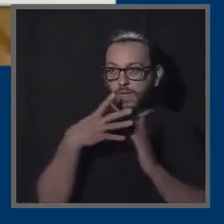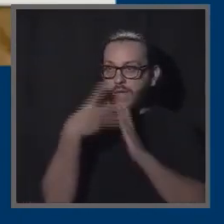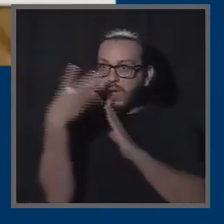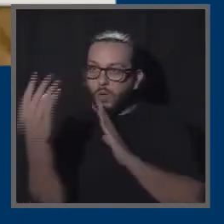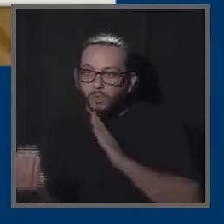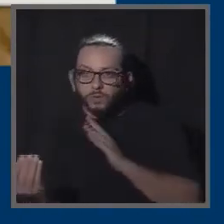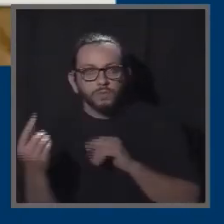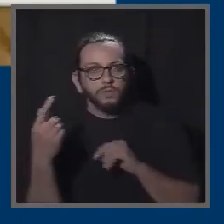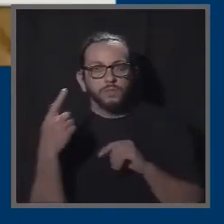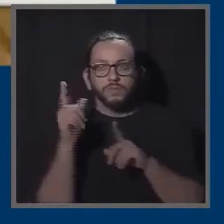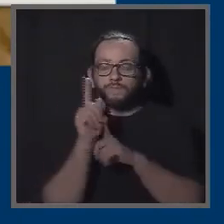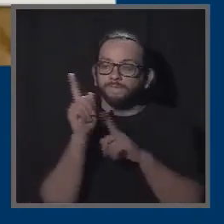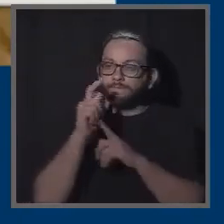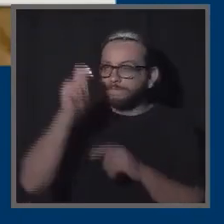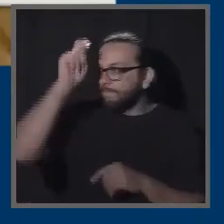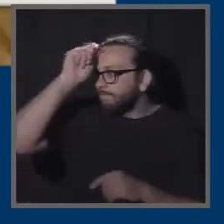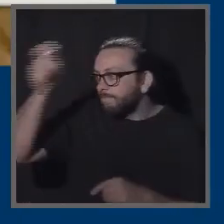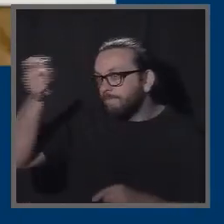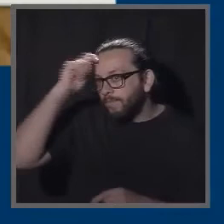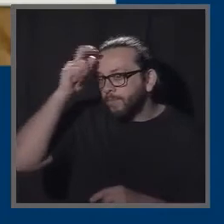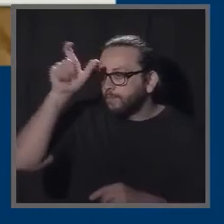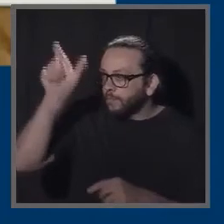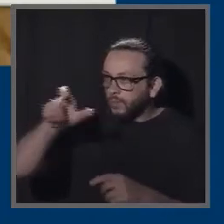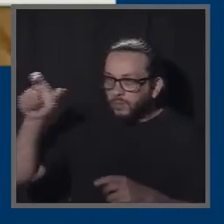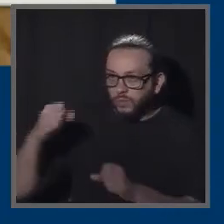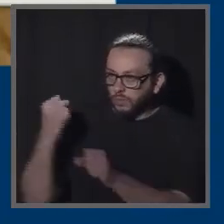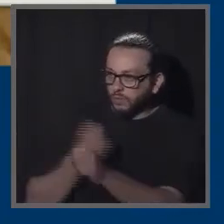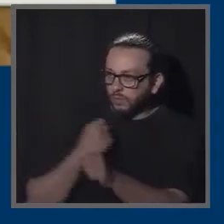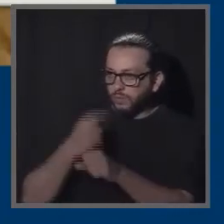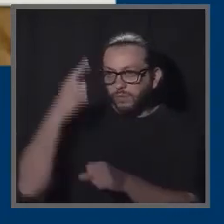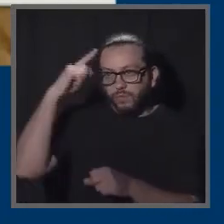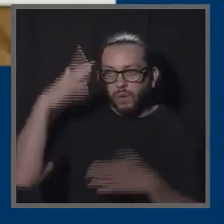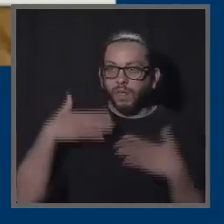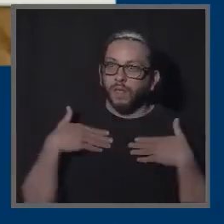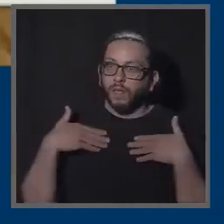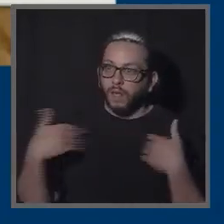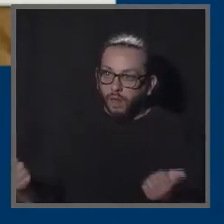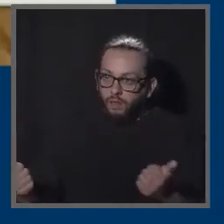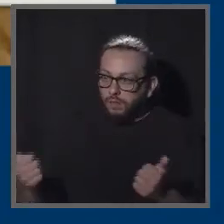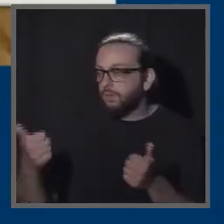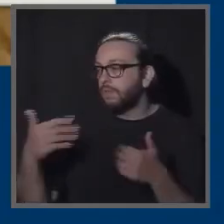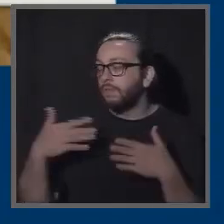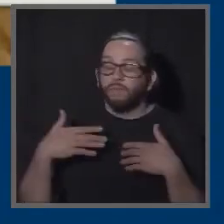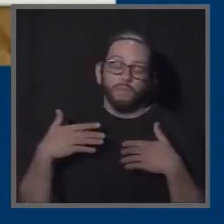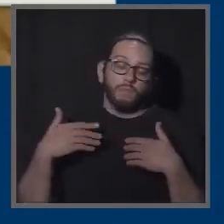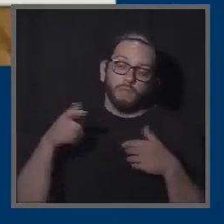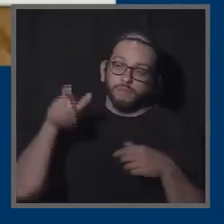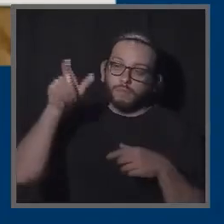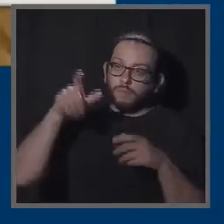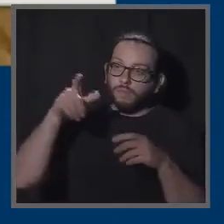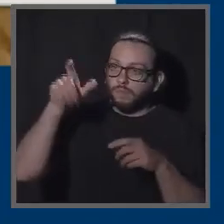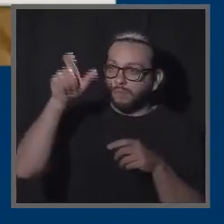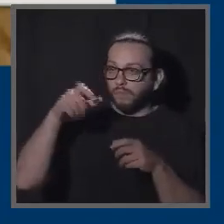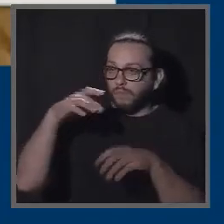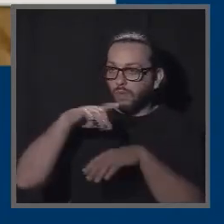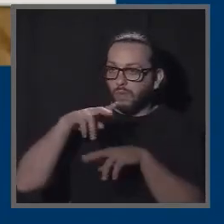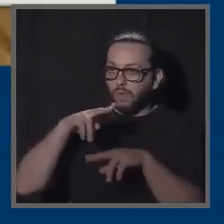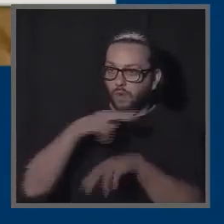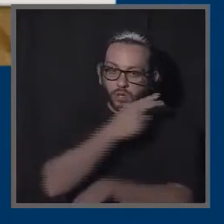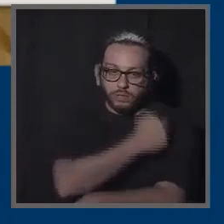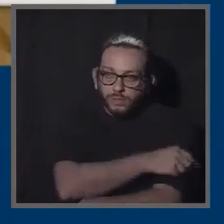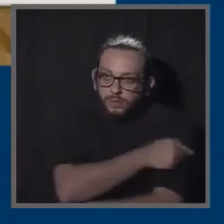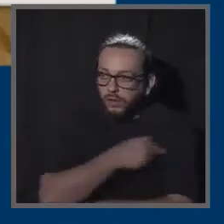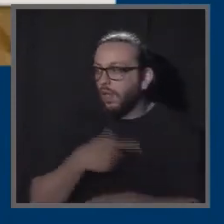to emergency services, for people looking after children, for all of the care workers that were helping